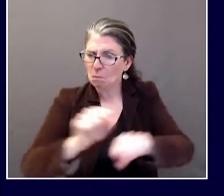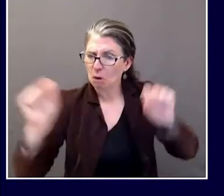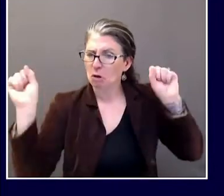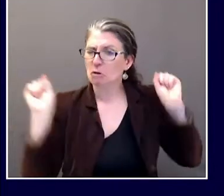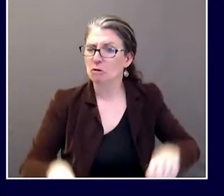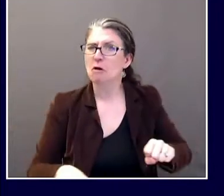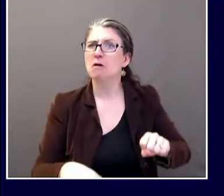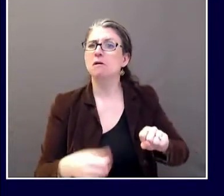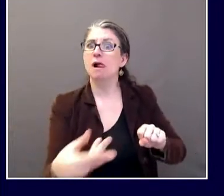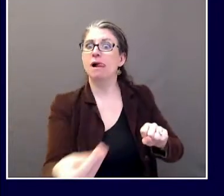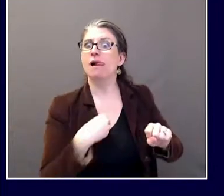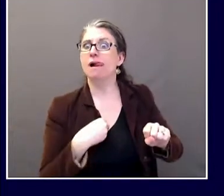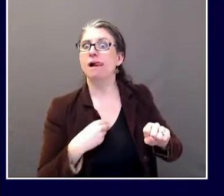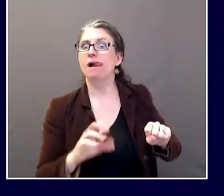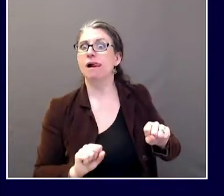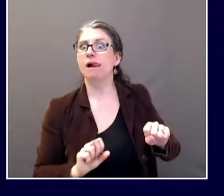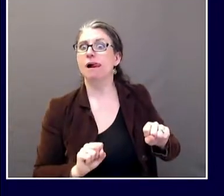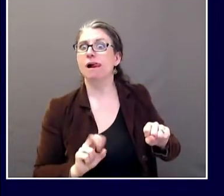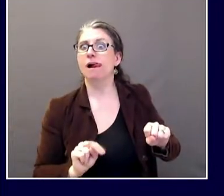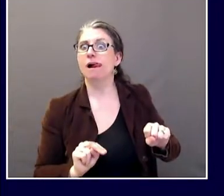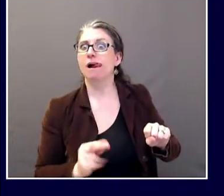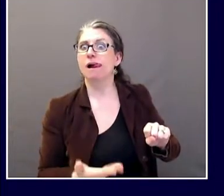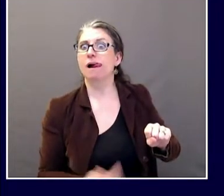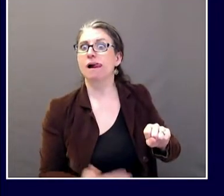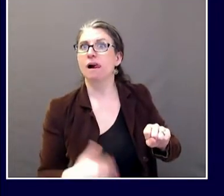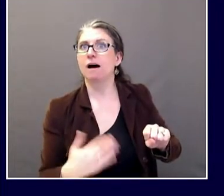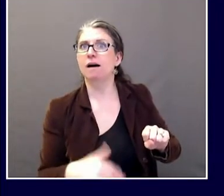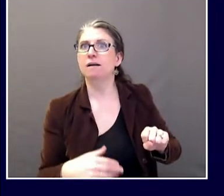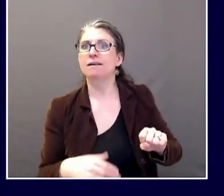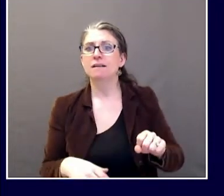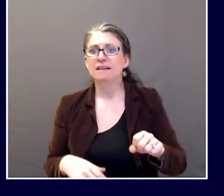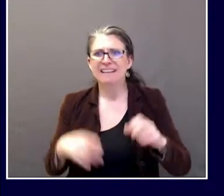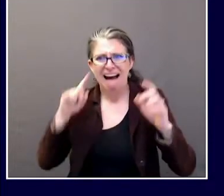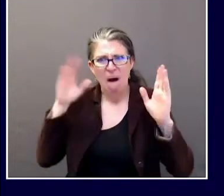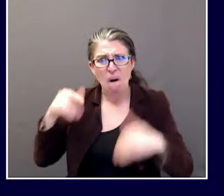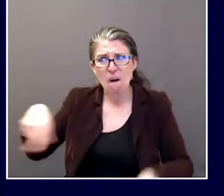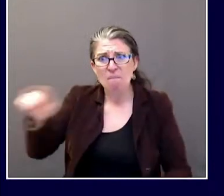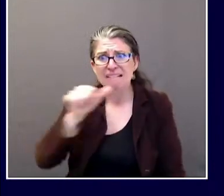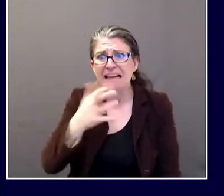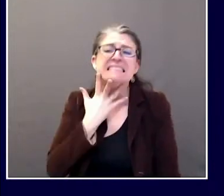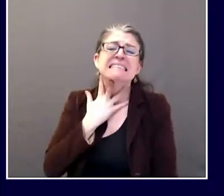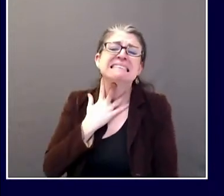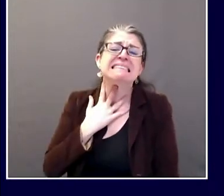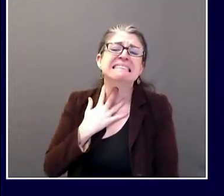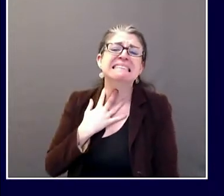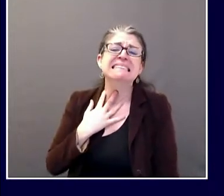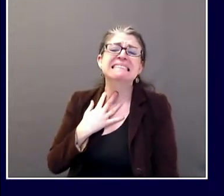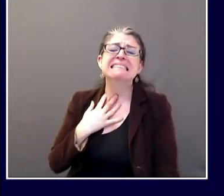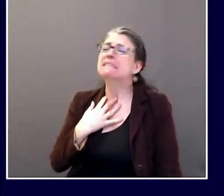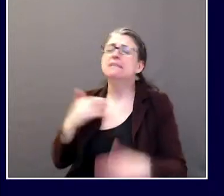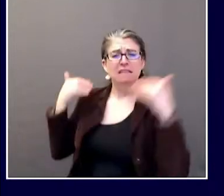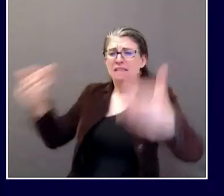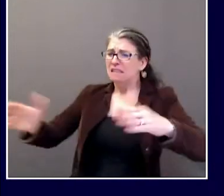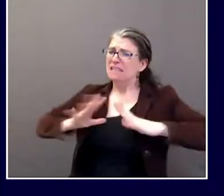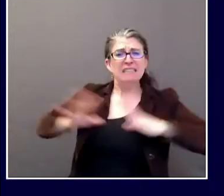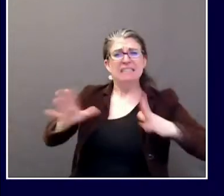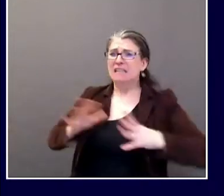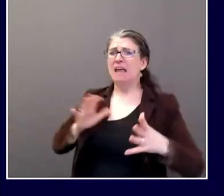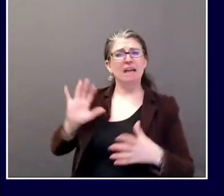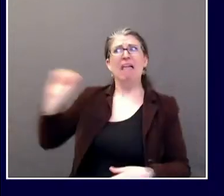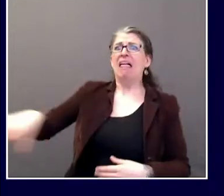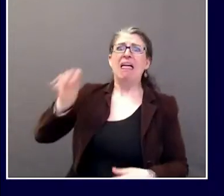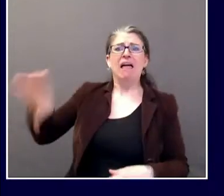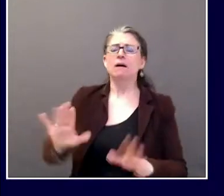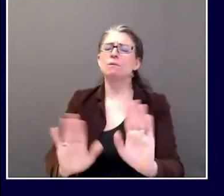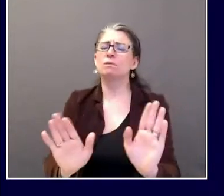what can people do to avoid giving someone who would do something like that sensitive information? Indeed, Patrick, the reports that we got, and these were due to